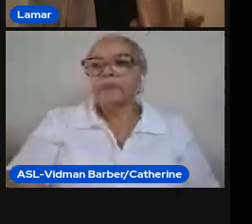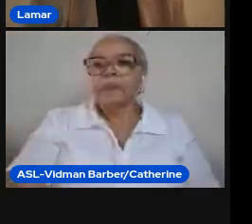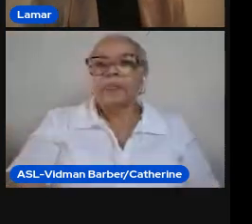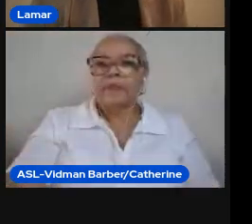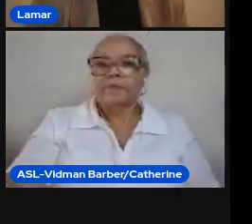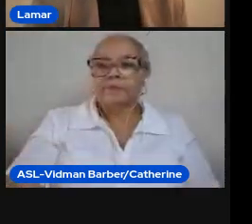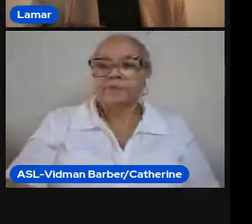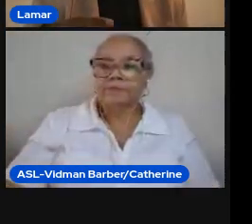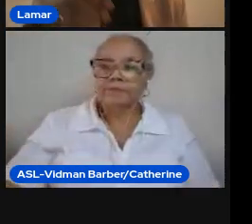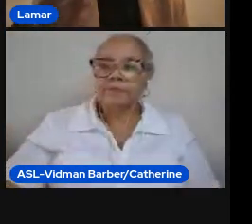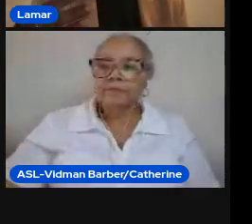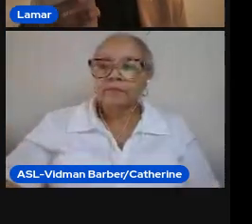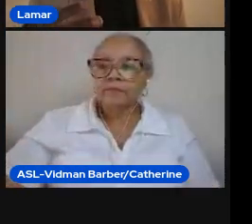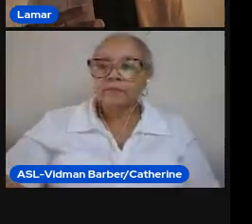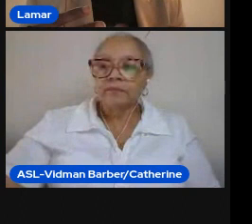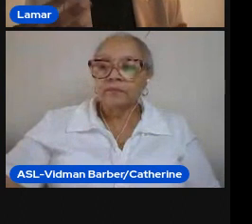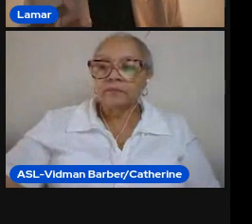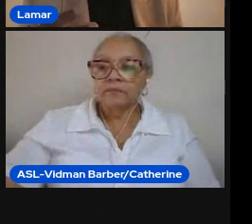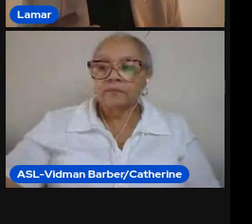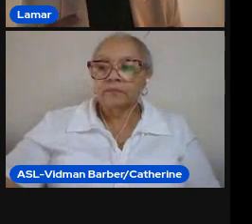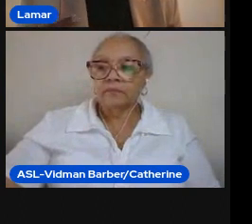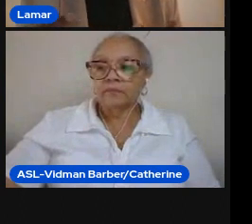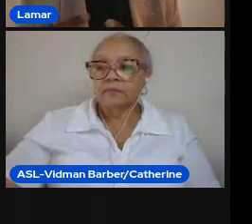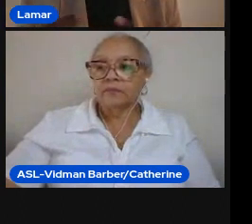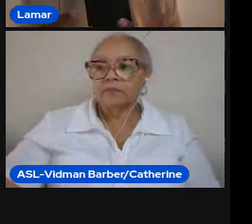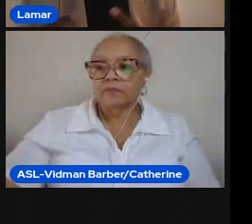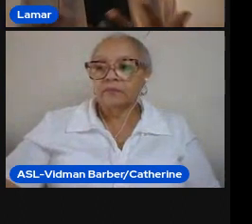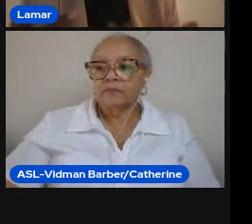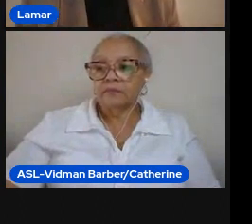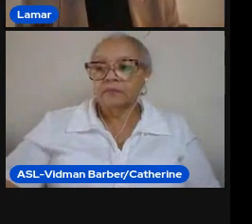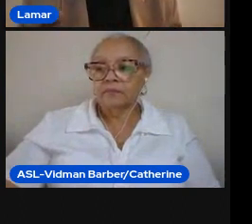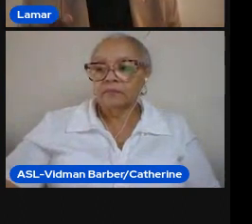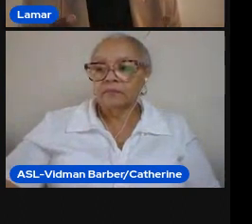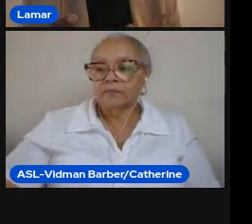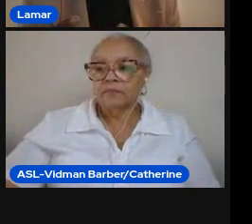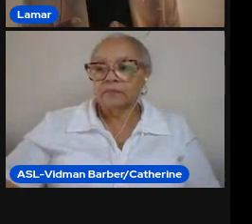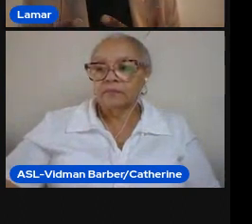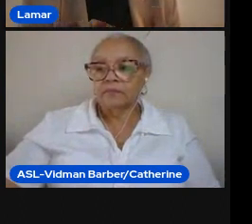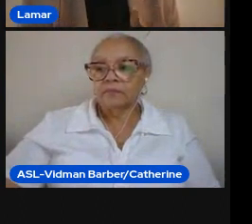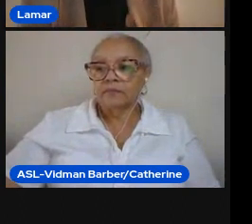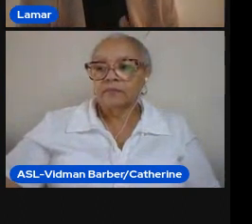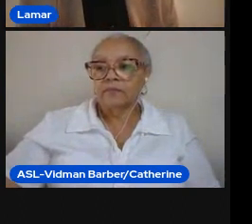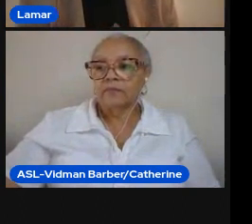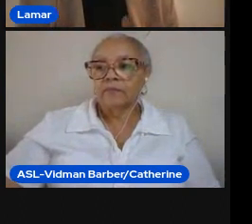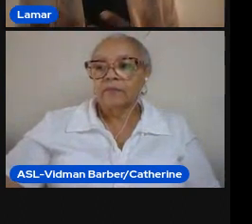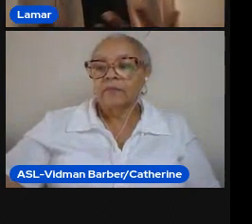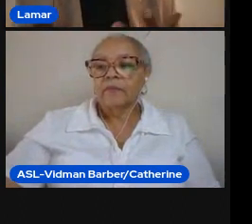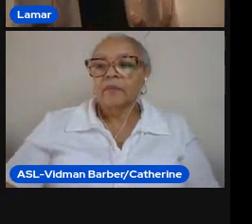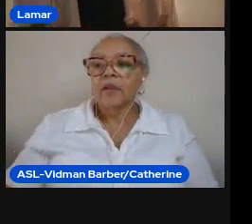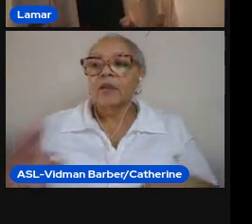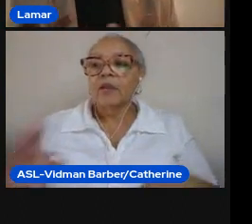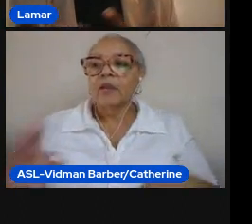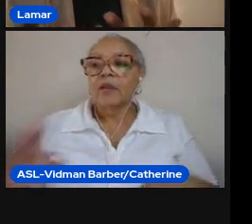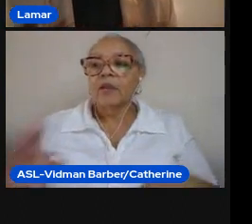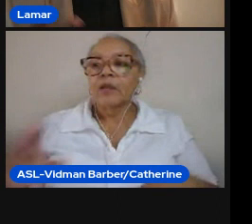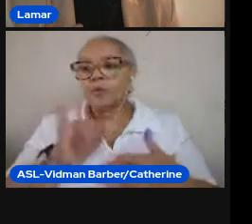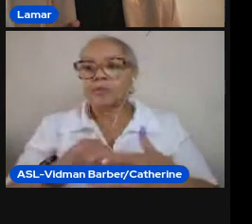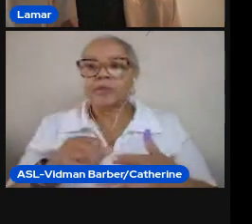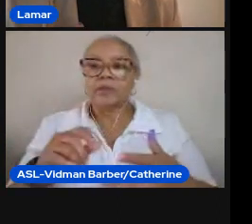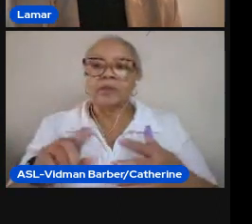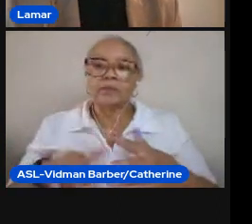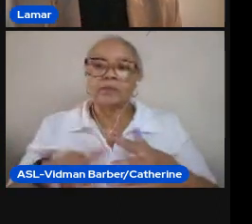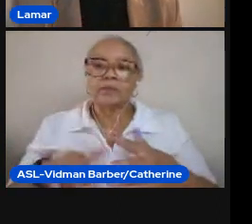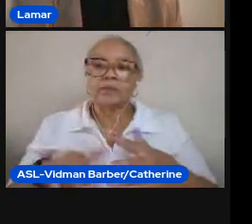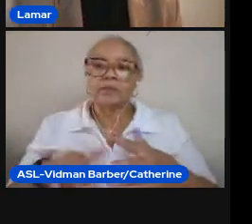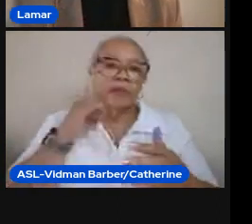Now, generally, women are tested for GBS or screened for GBS during their 36 to 37 week